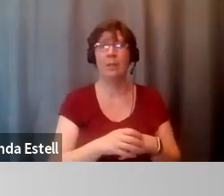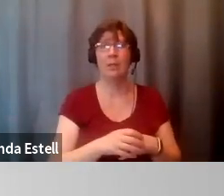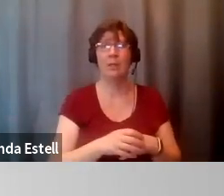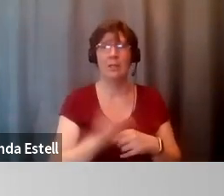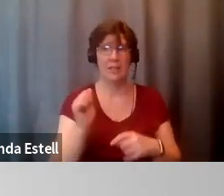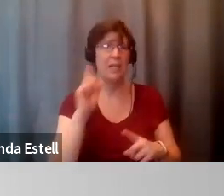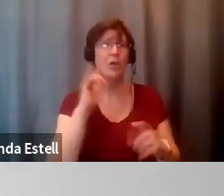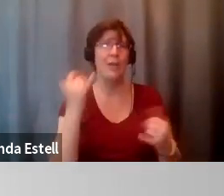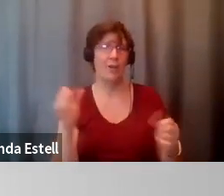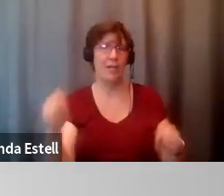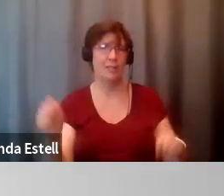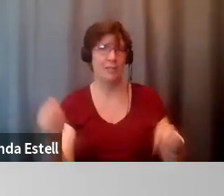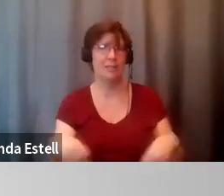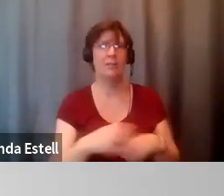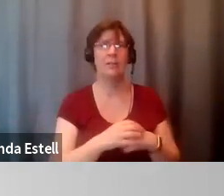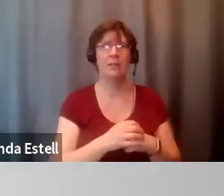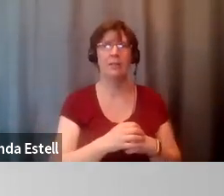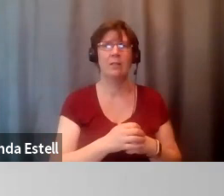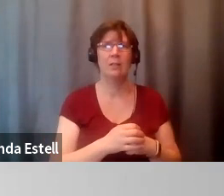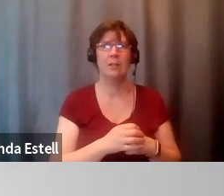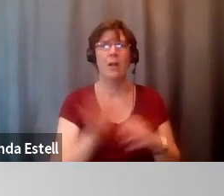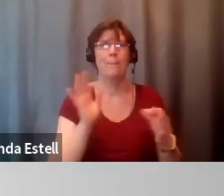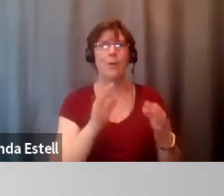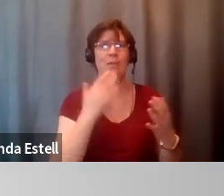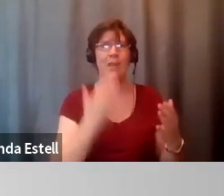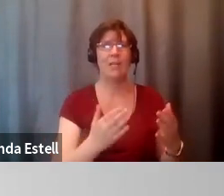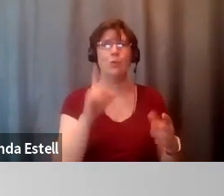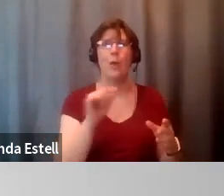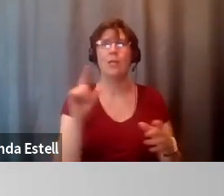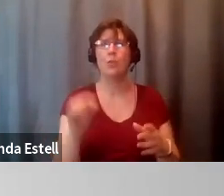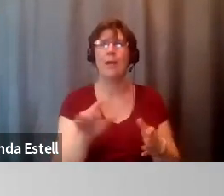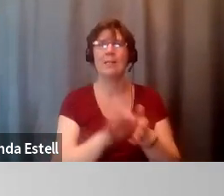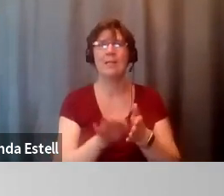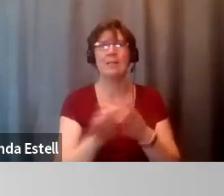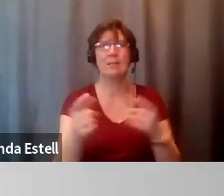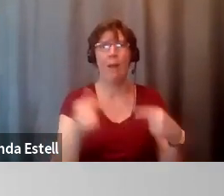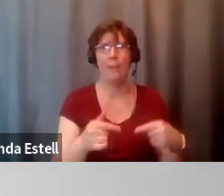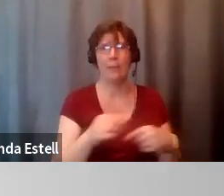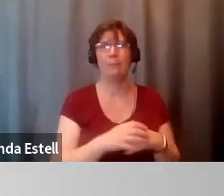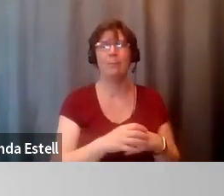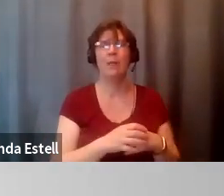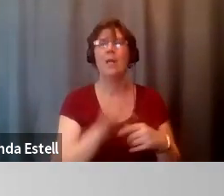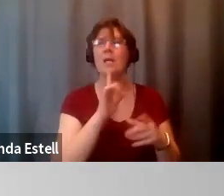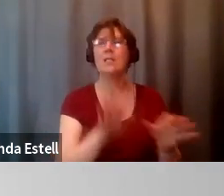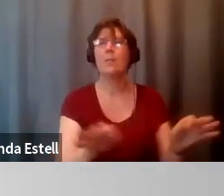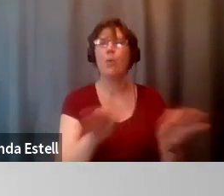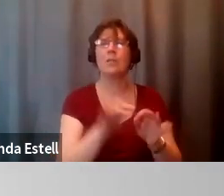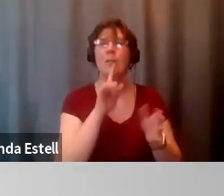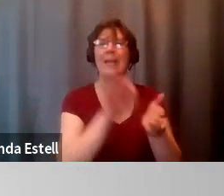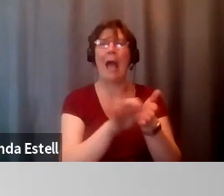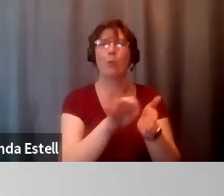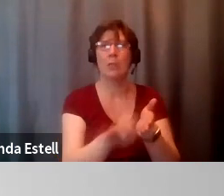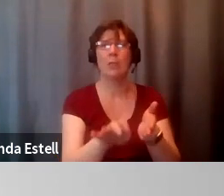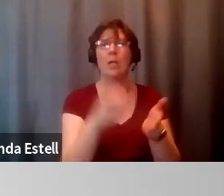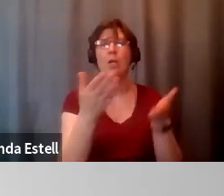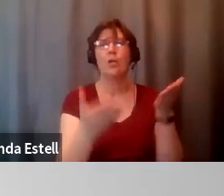can hear it now? Yes. Perfect. Thank you. the 2020 census is coming. It's important to be counted, and you